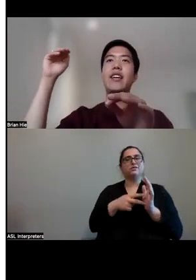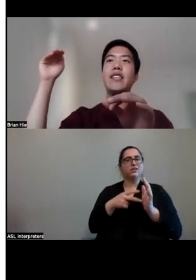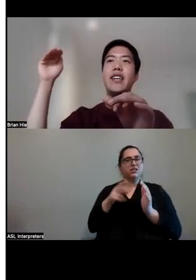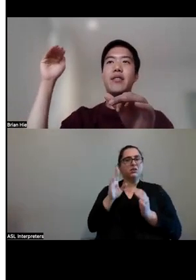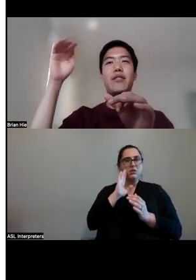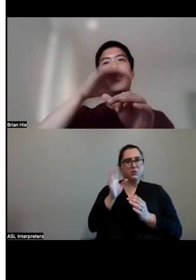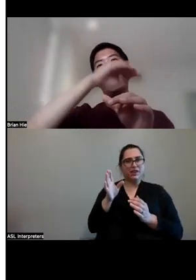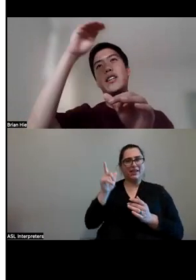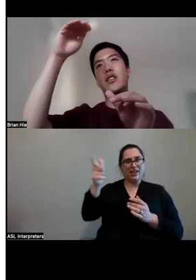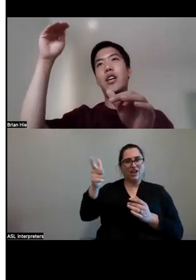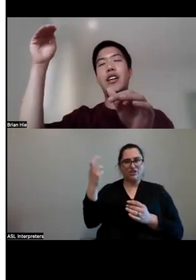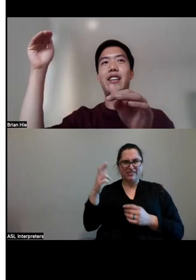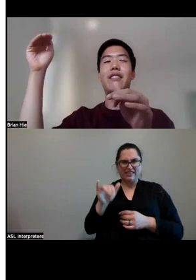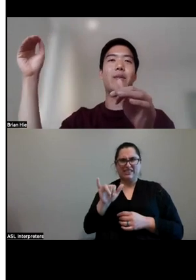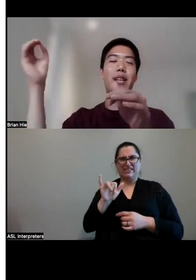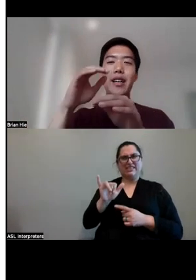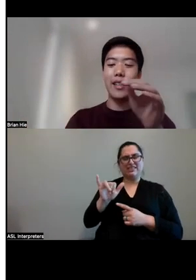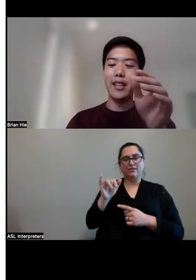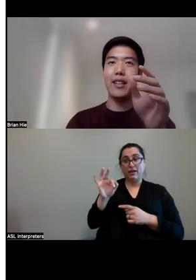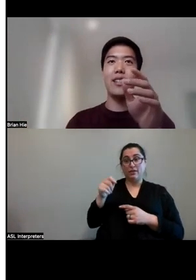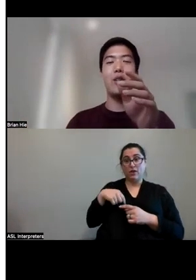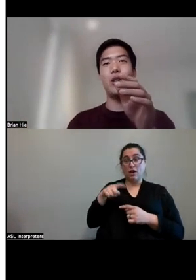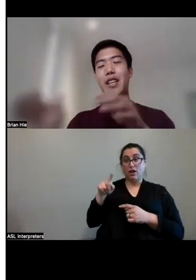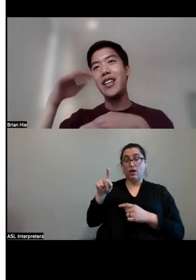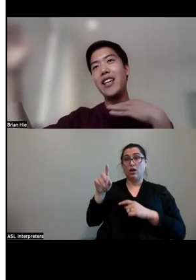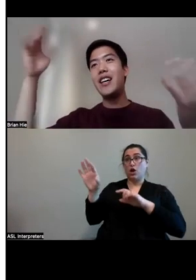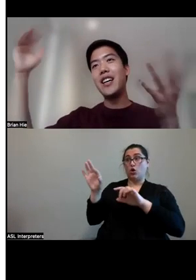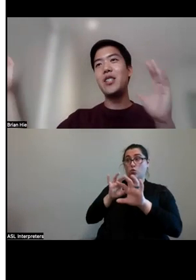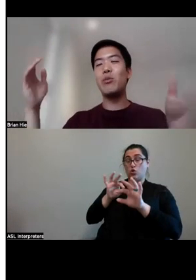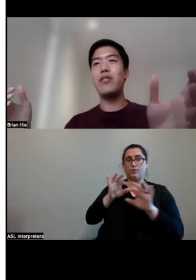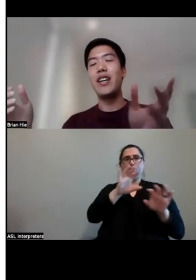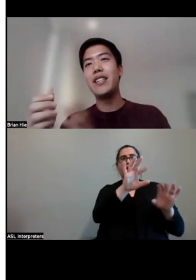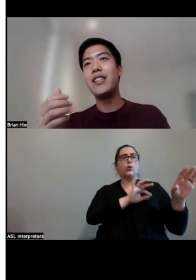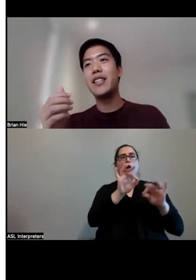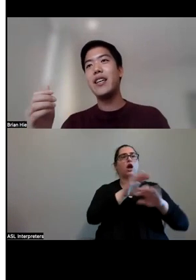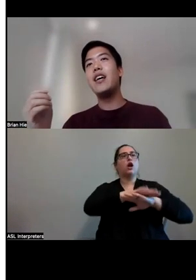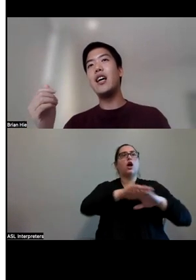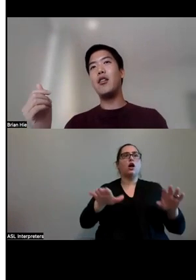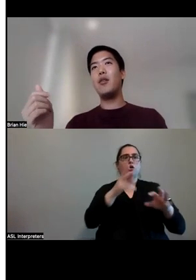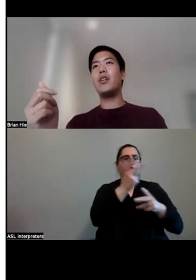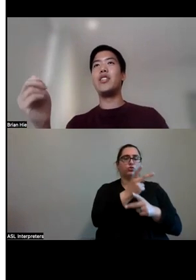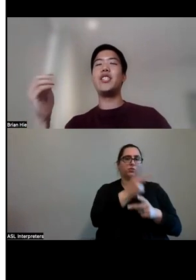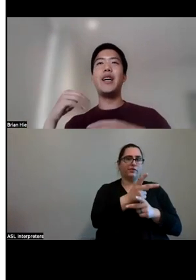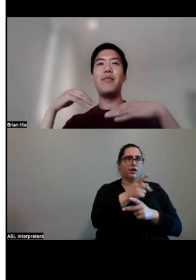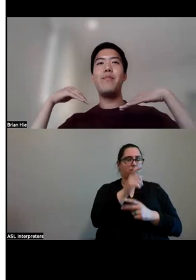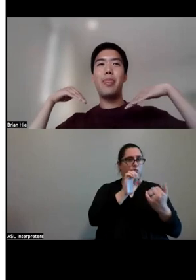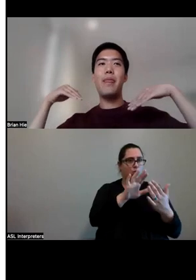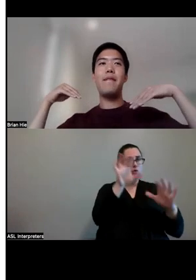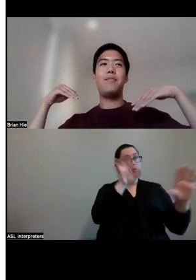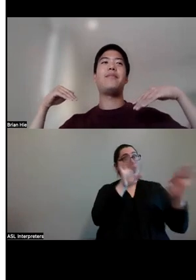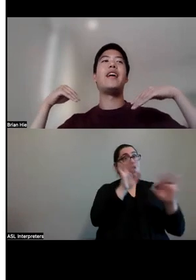in a setting where if you're only acquiring from the totally unsupervised approach, you